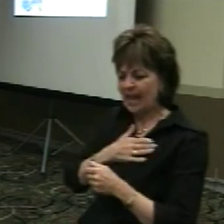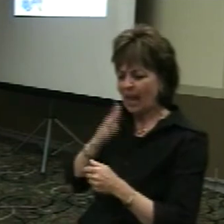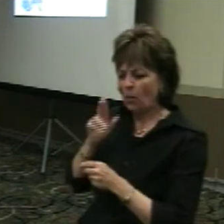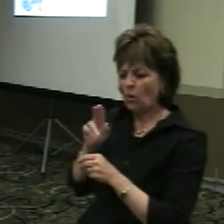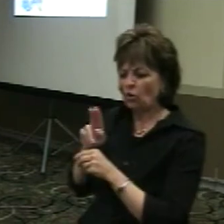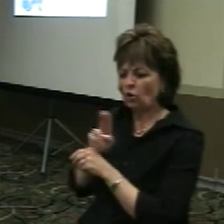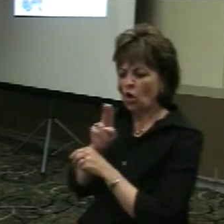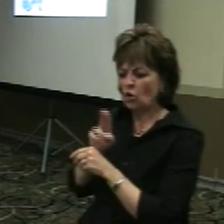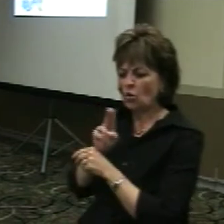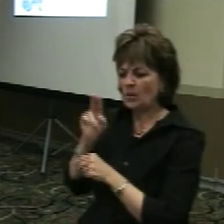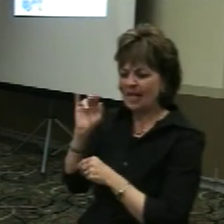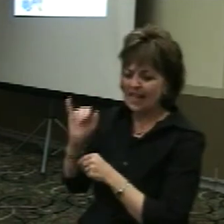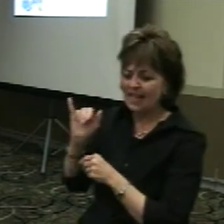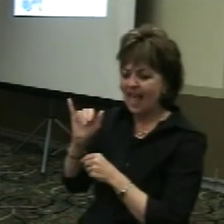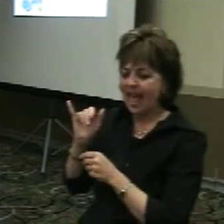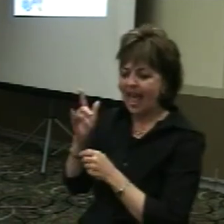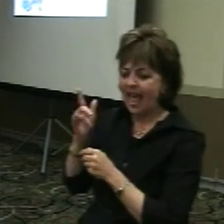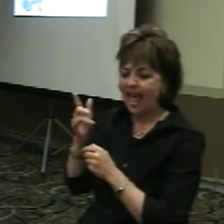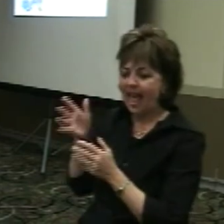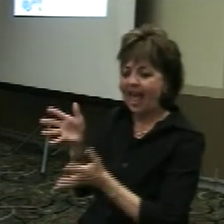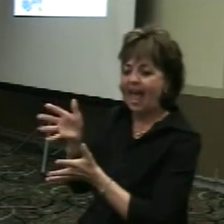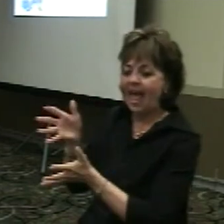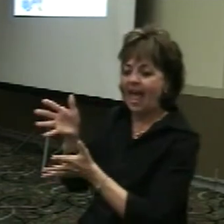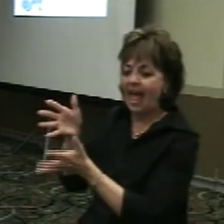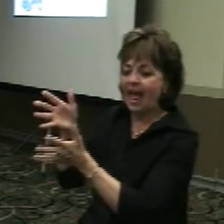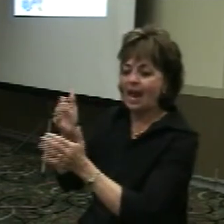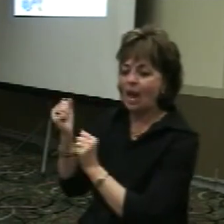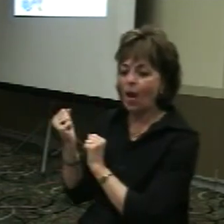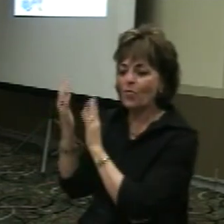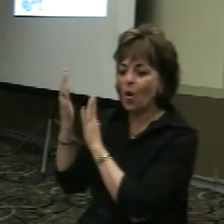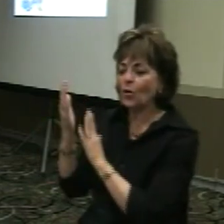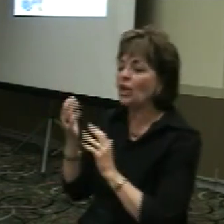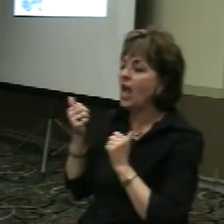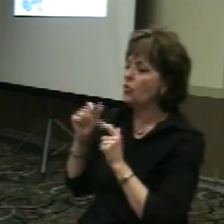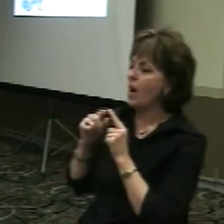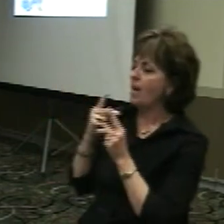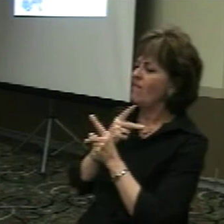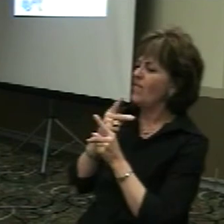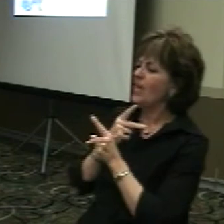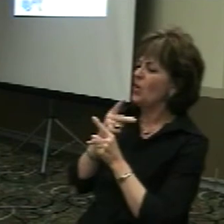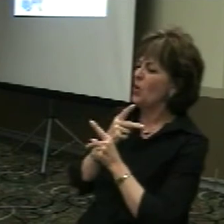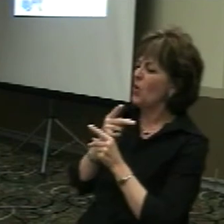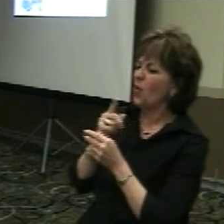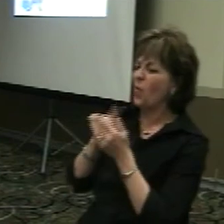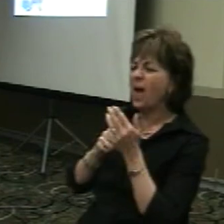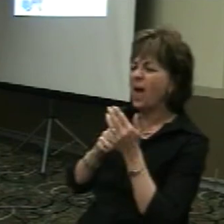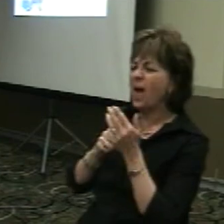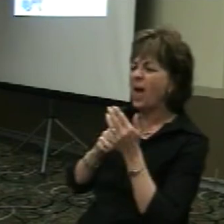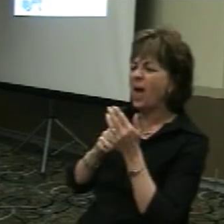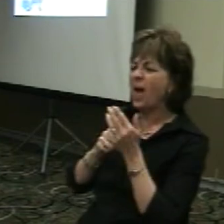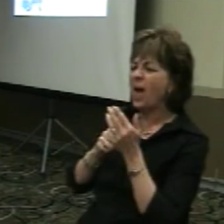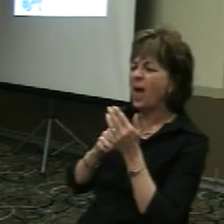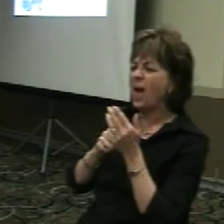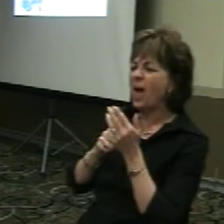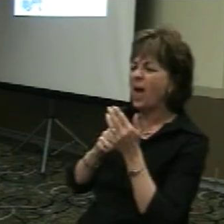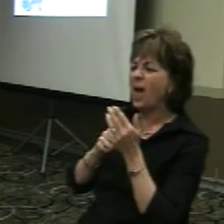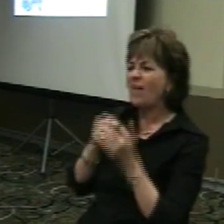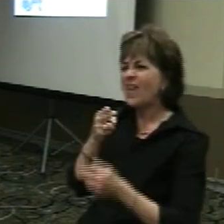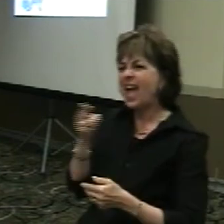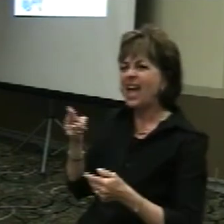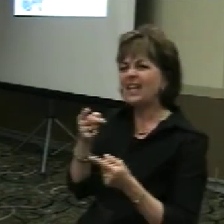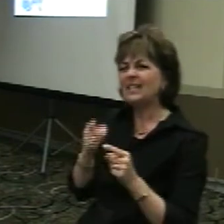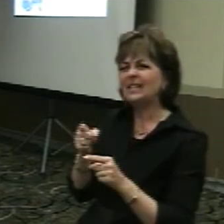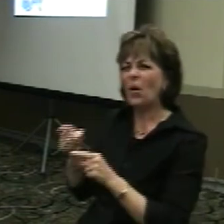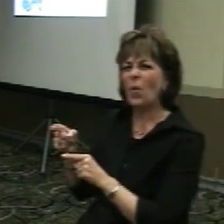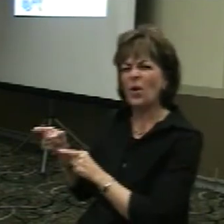thinking, what is the kid like? And I'm going to start using this kind of carrot and stick kind of, of an approach, and really trying to figure out what the heck is going on